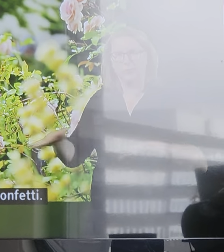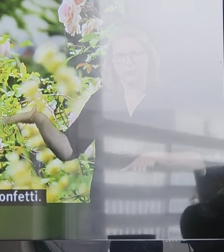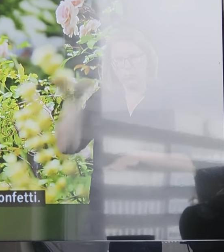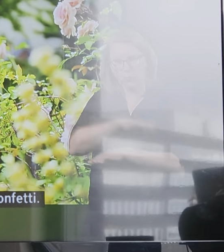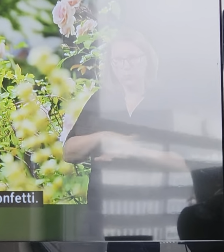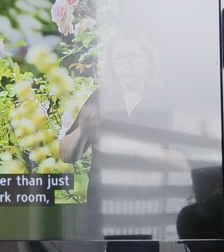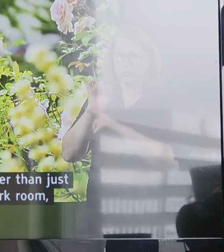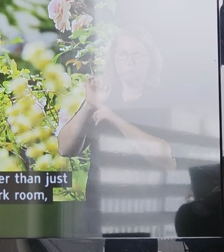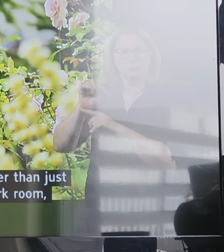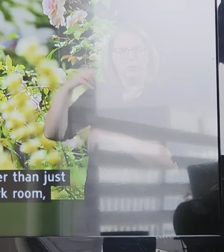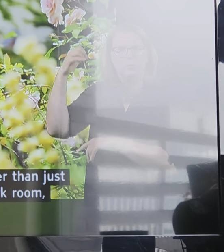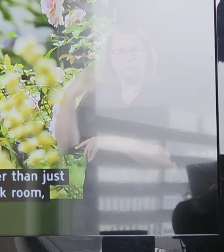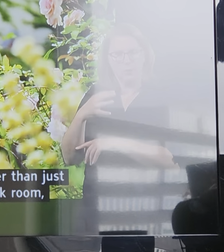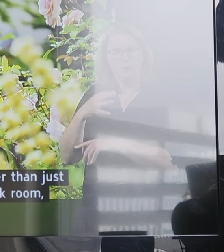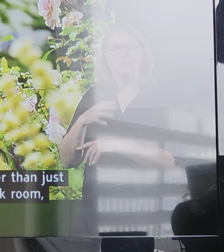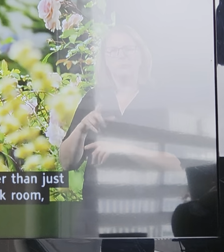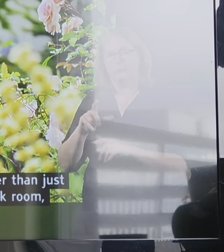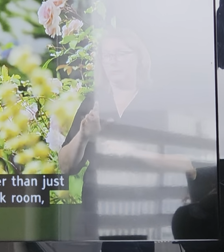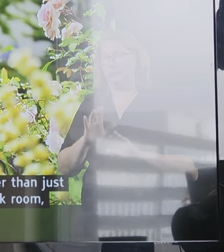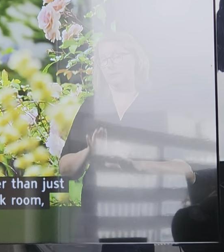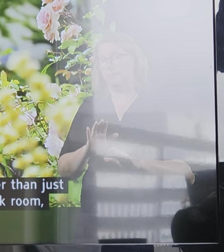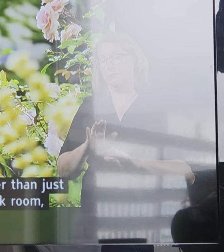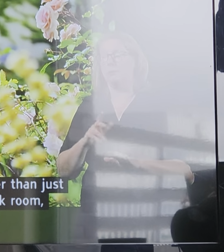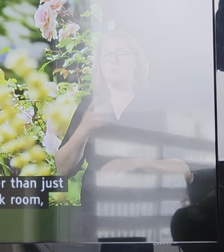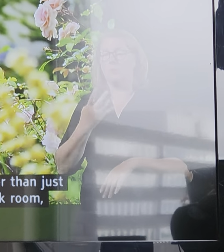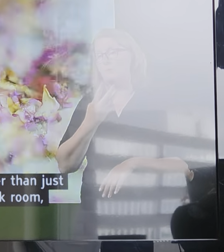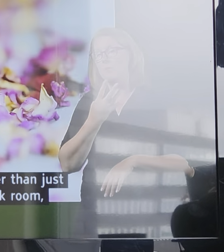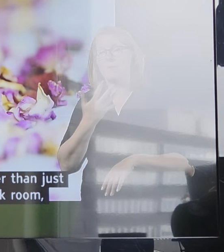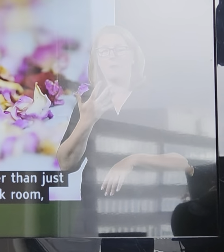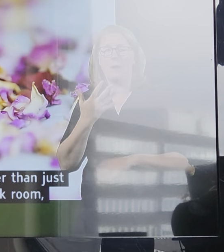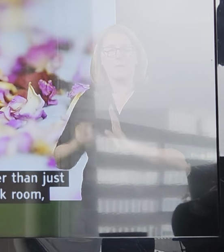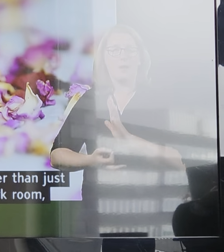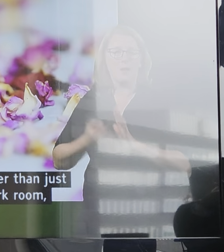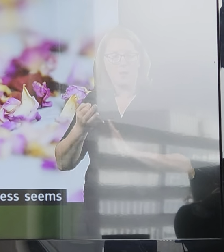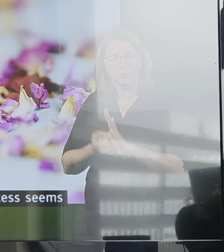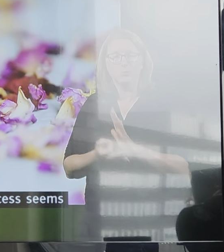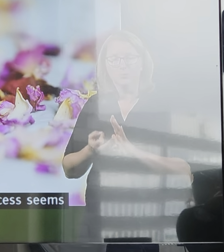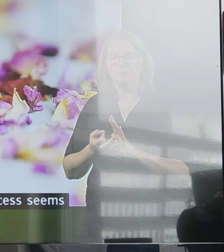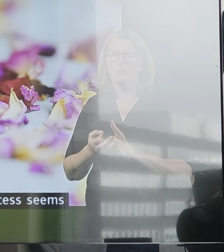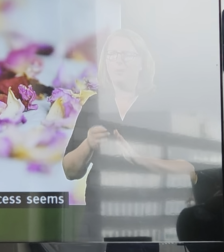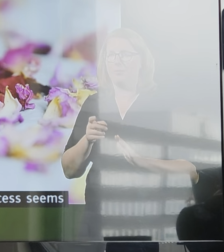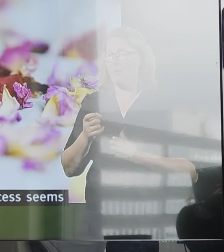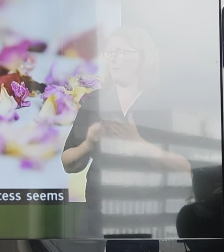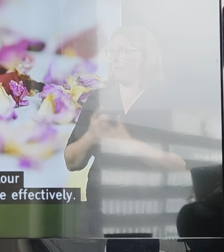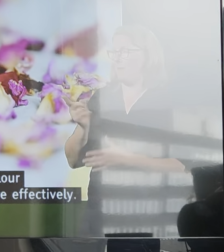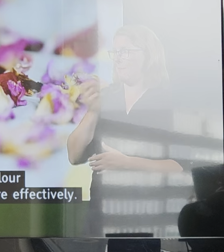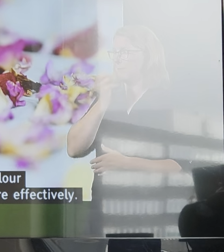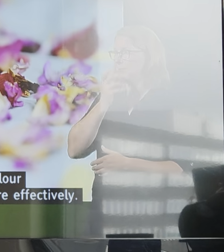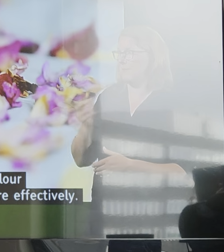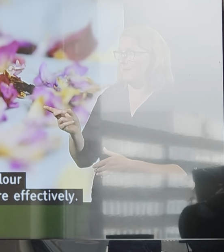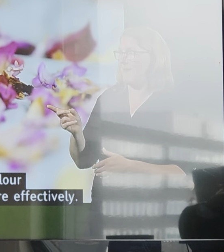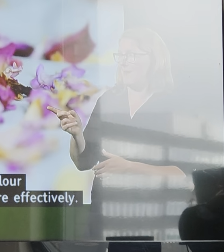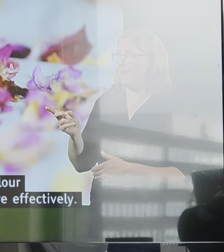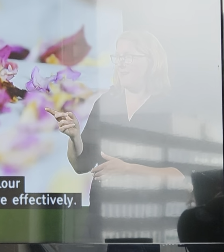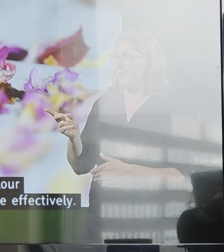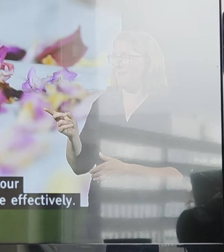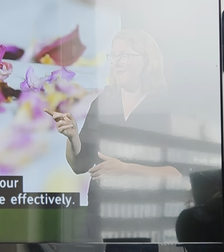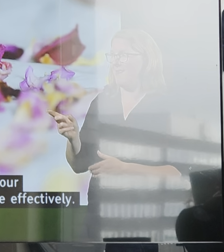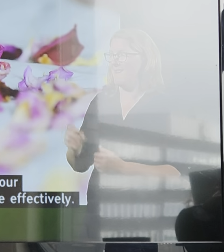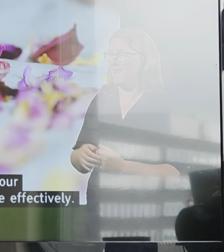beautiful confetti. And it works much better than just drying it out in a dark room, because the quick process seems to keep the colour